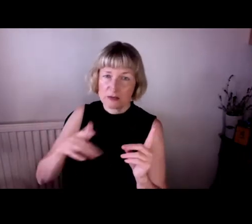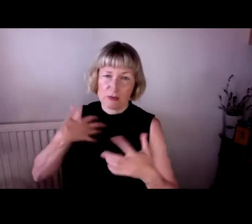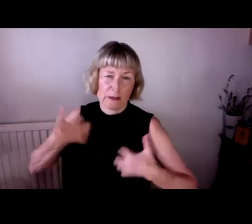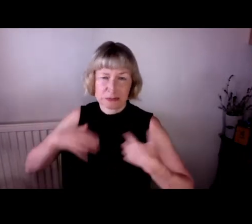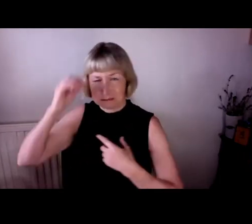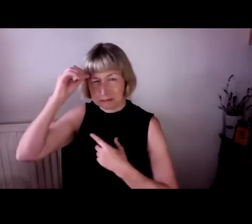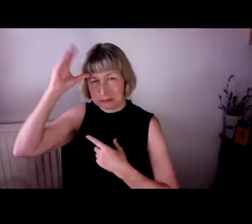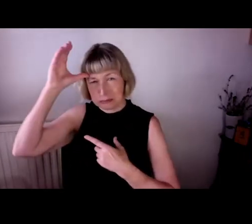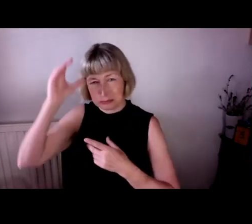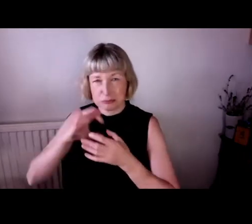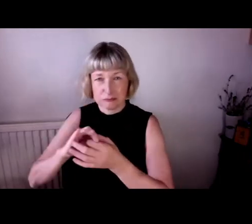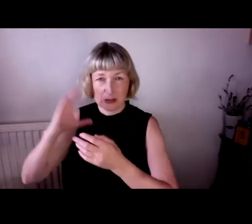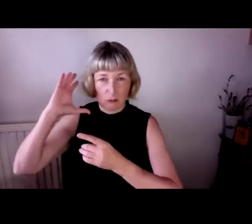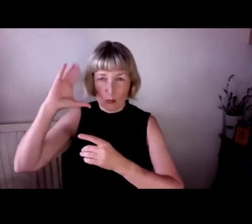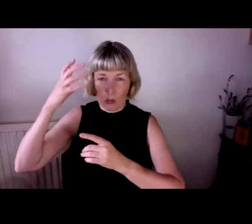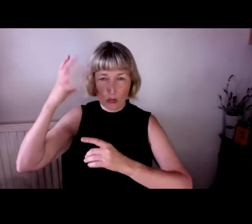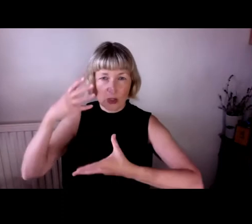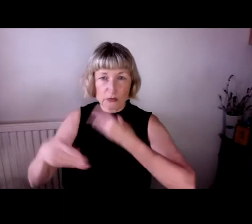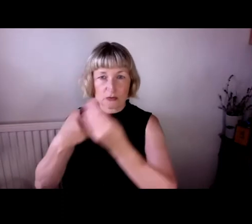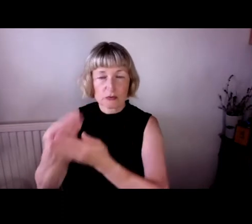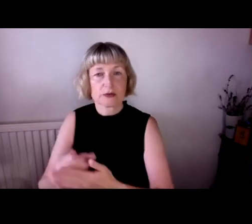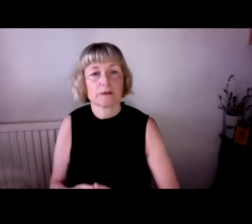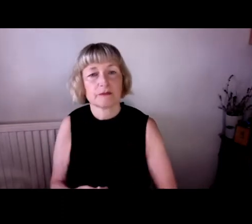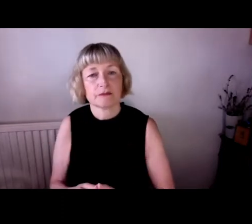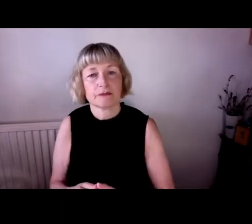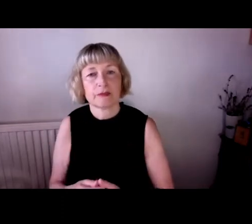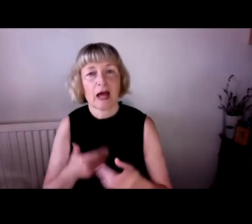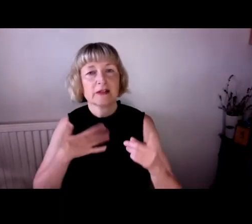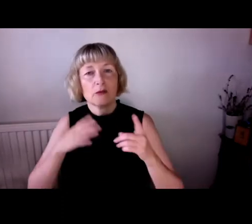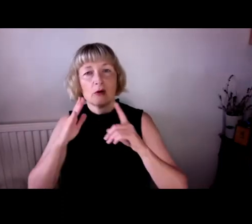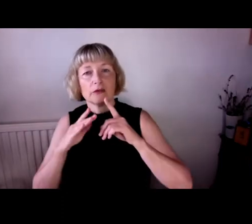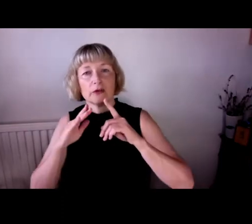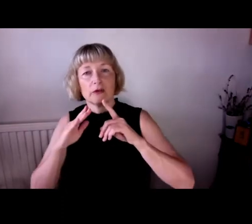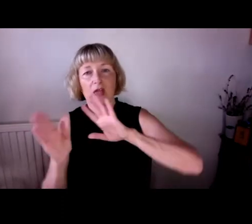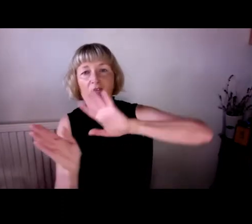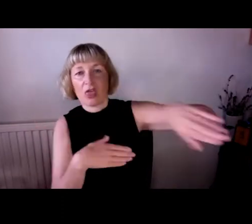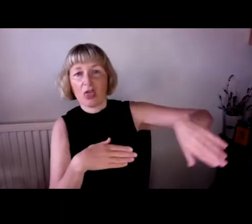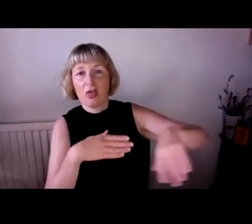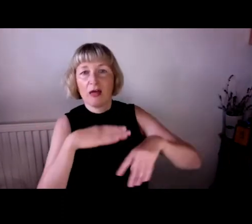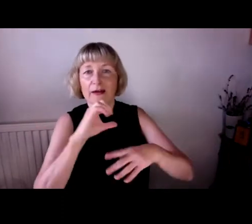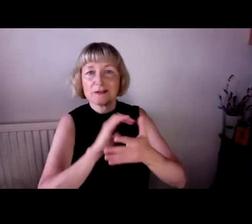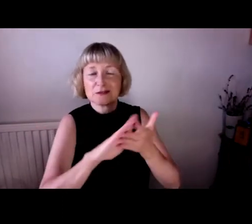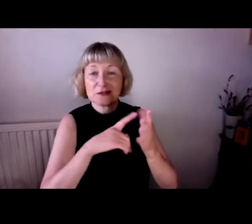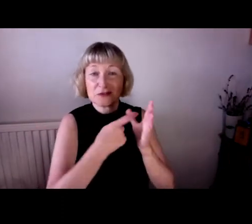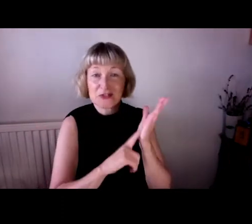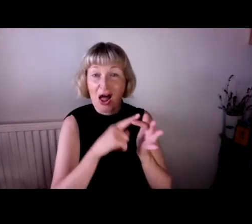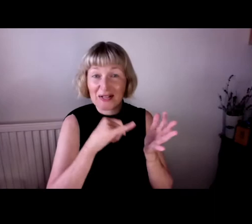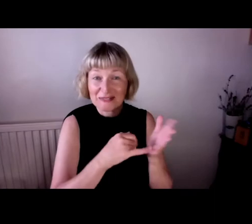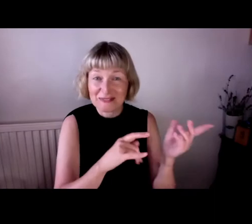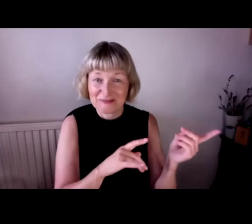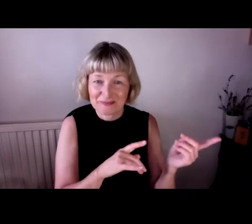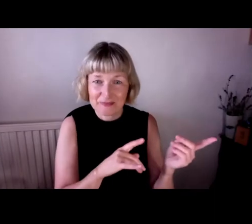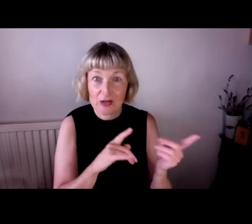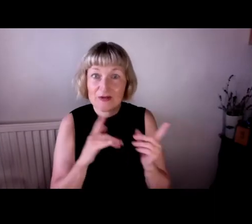about audio description. I don't want to leave Charles out of this, because I think before we